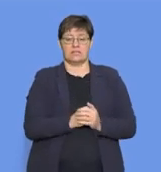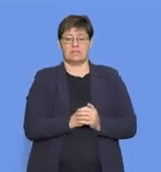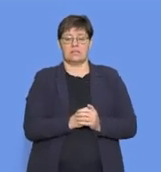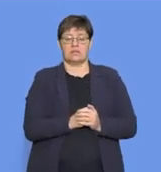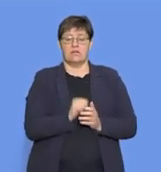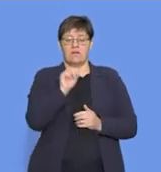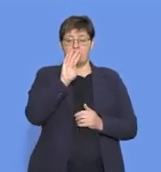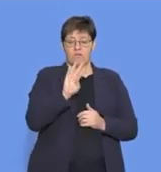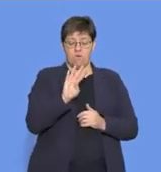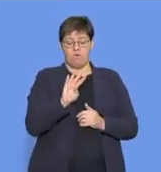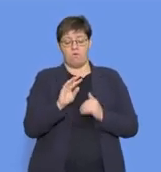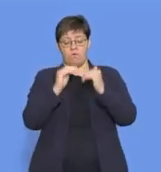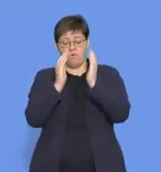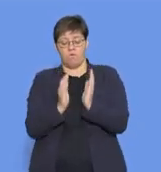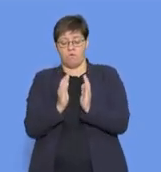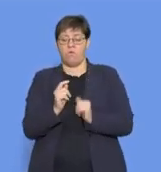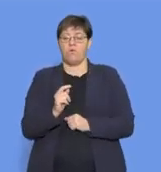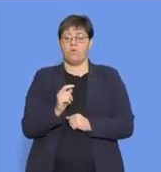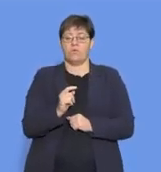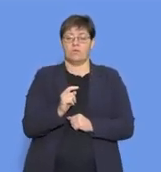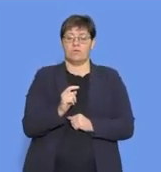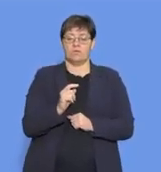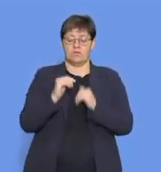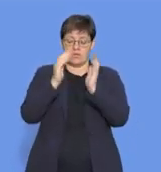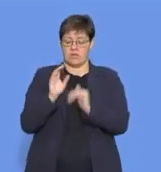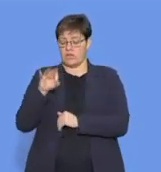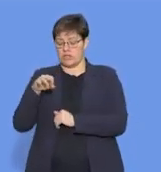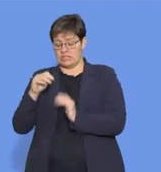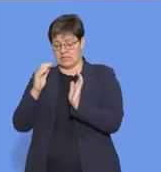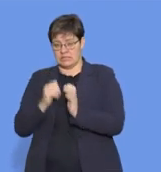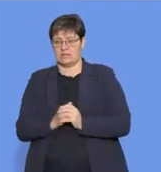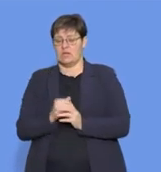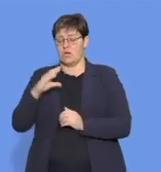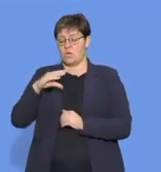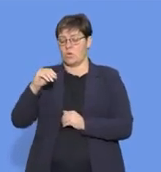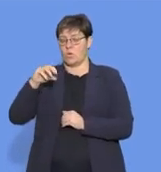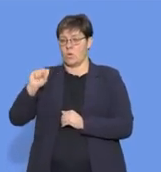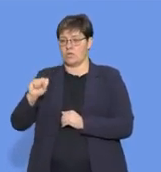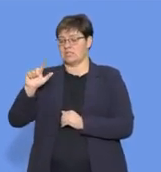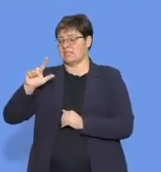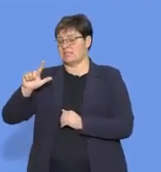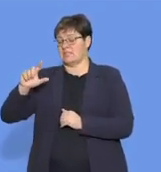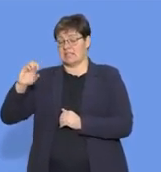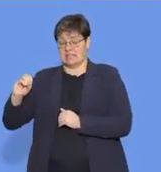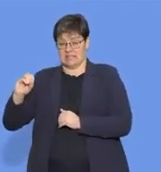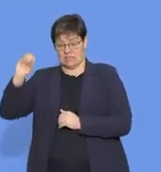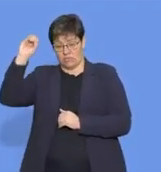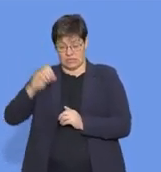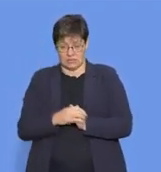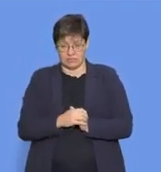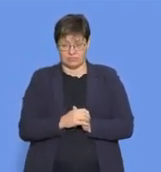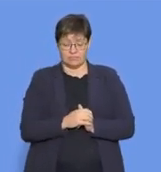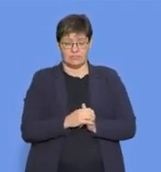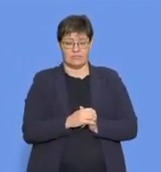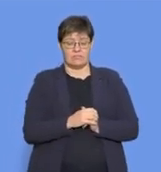minus 2 times 4 times 13, and we've got to start off with